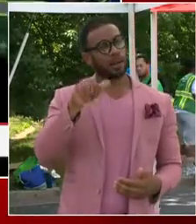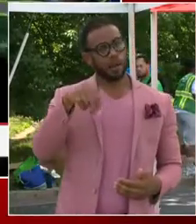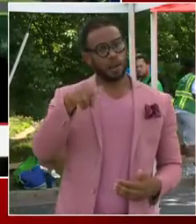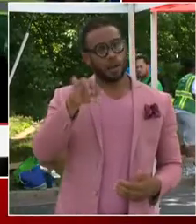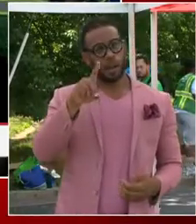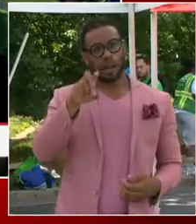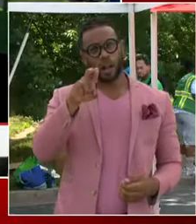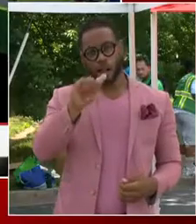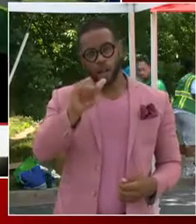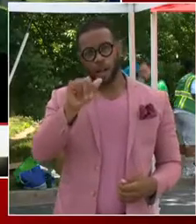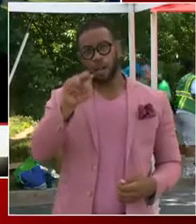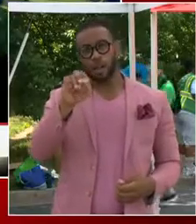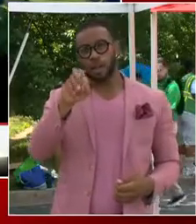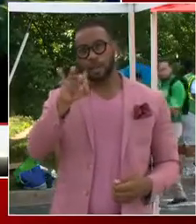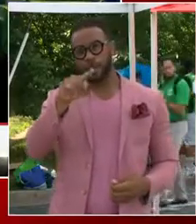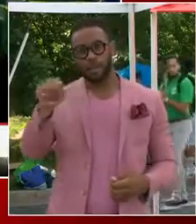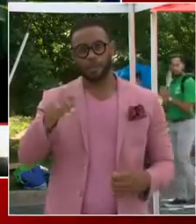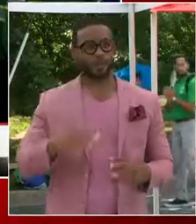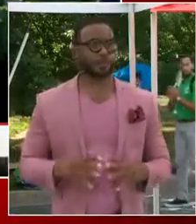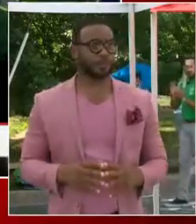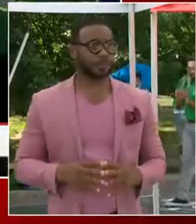Nesbitt.